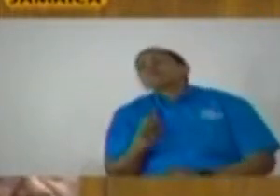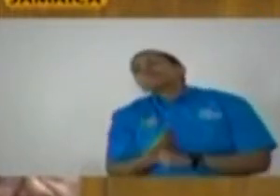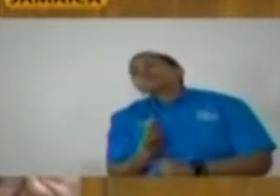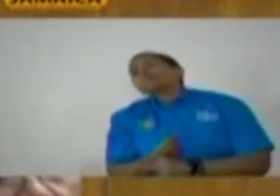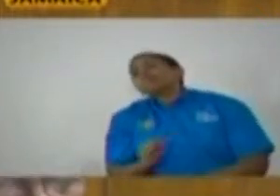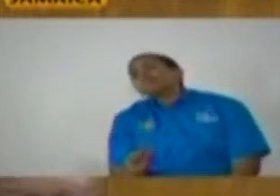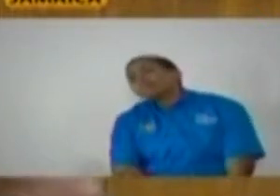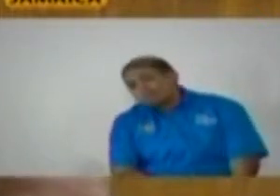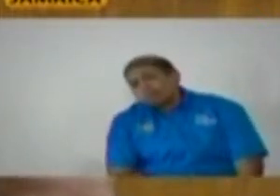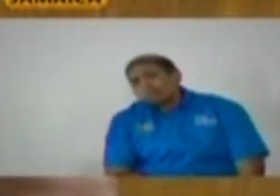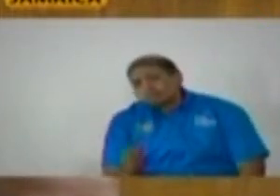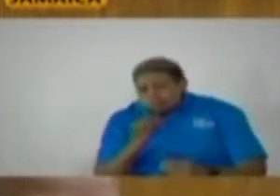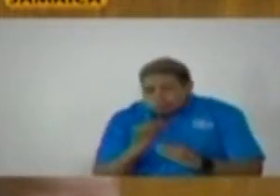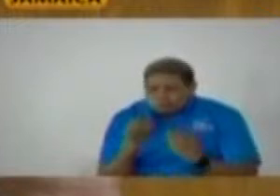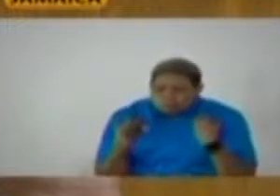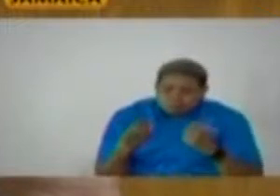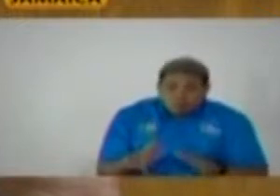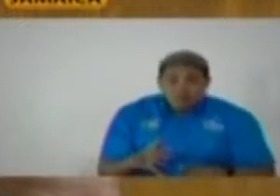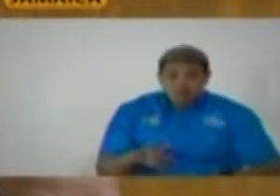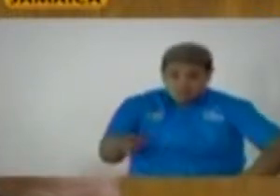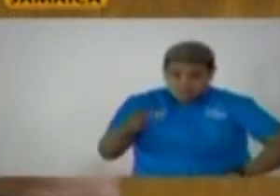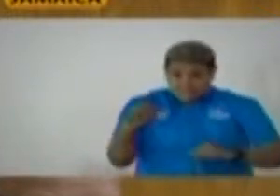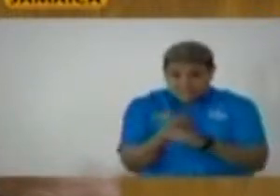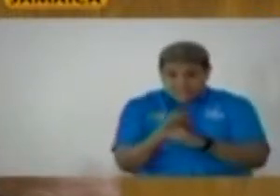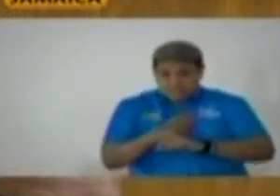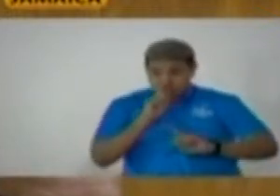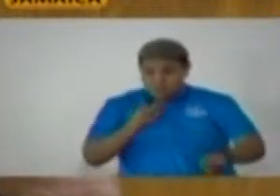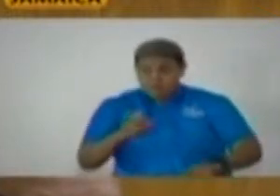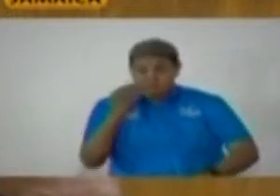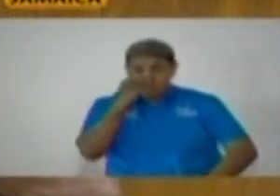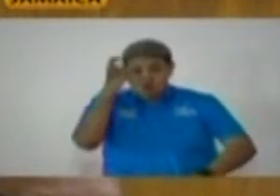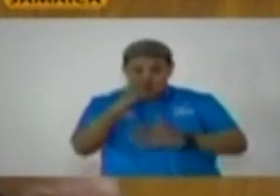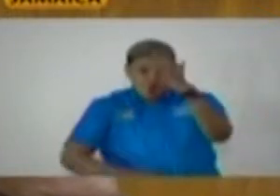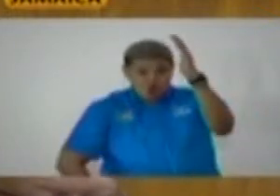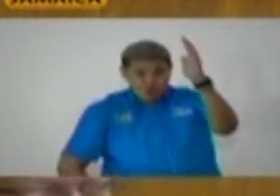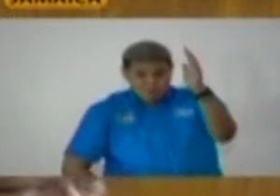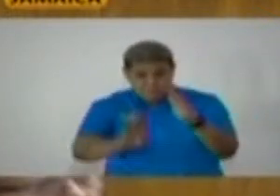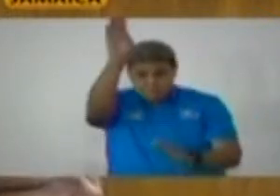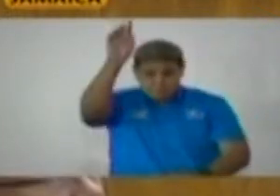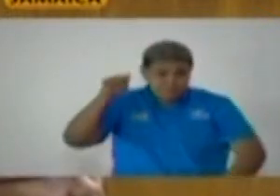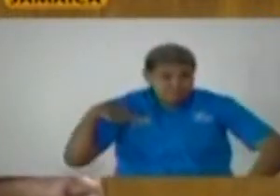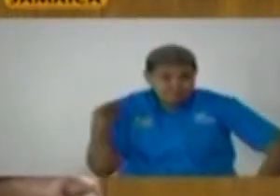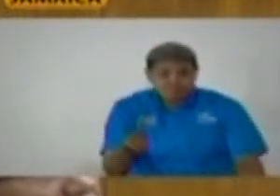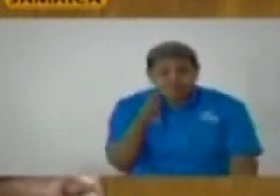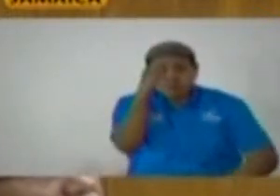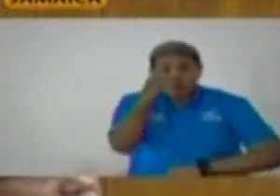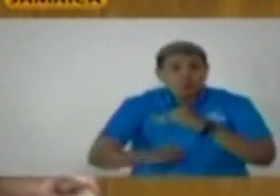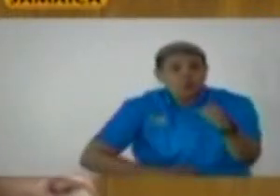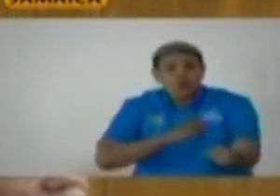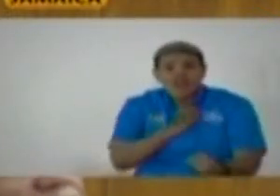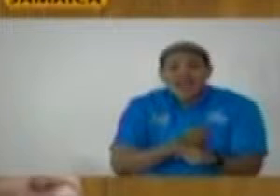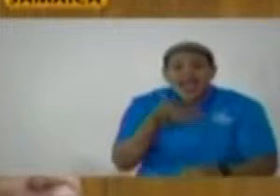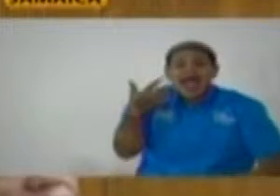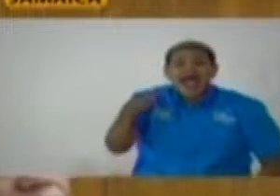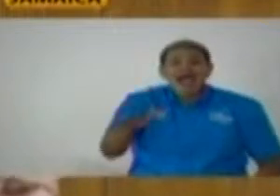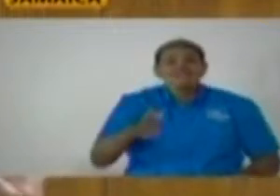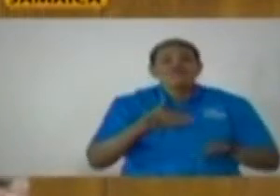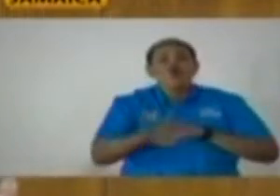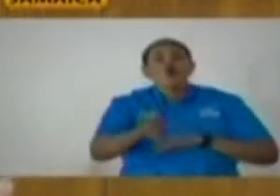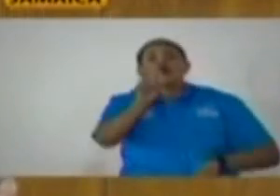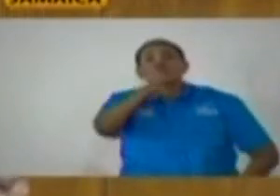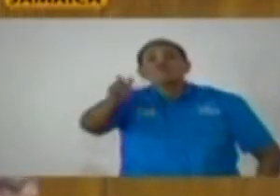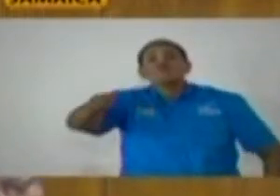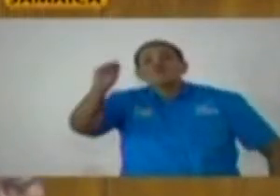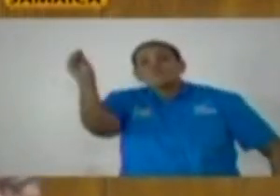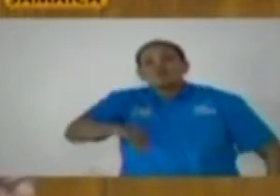Statin has reported that food cost inflation since then, over the 2-year period, has averaged over